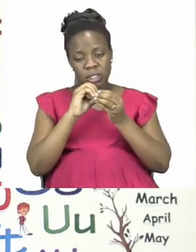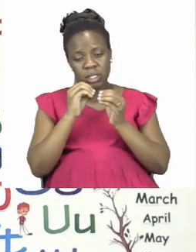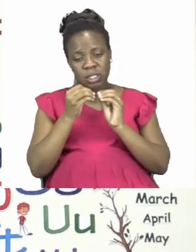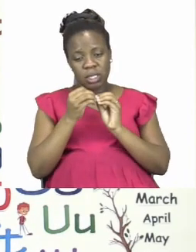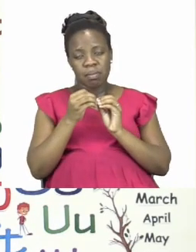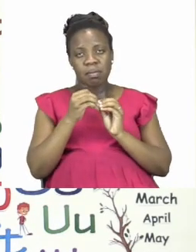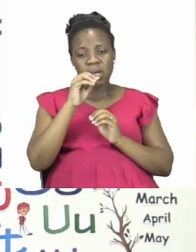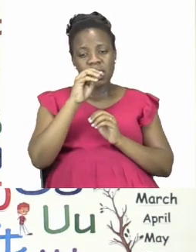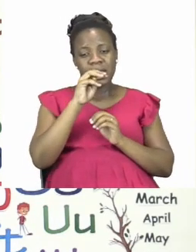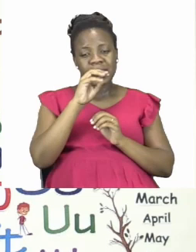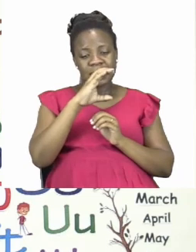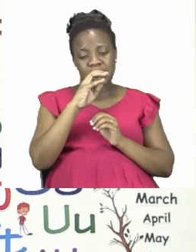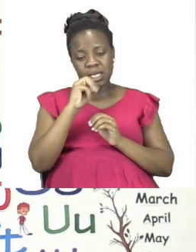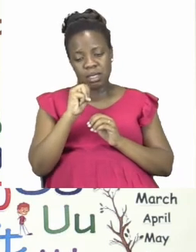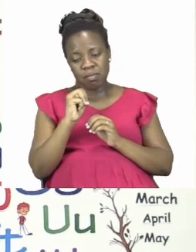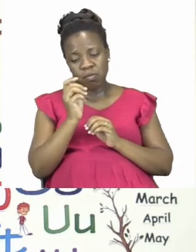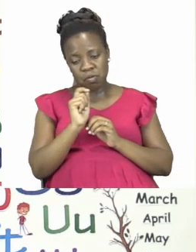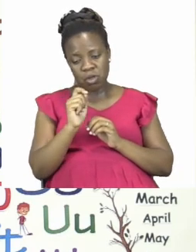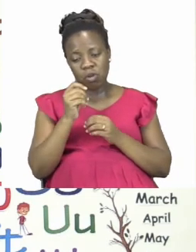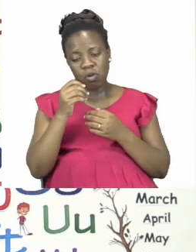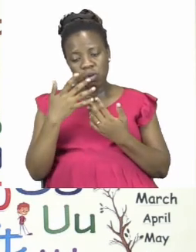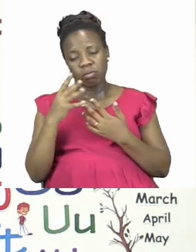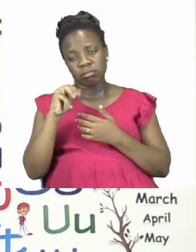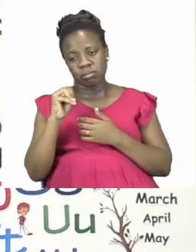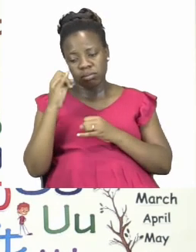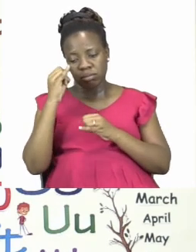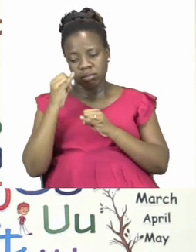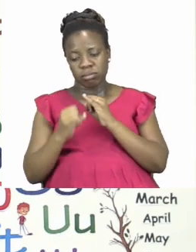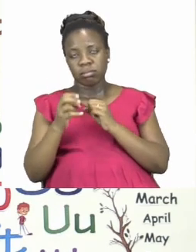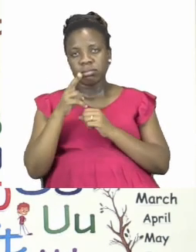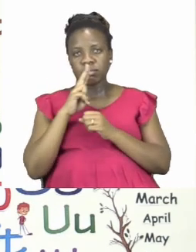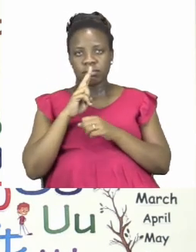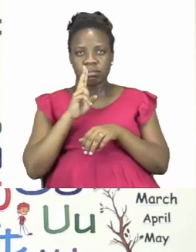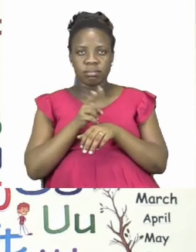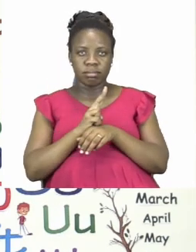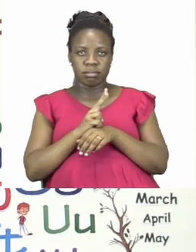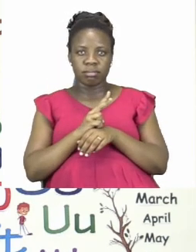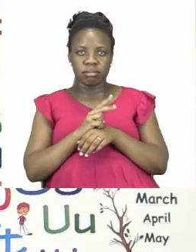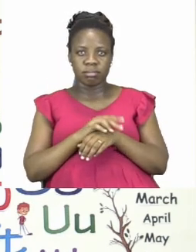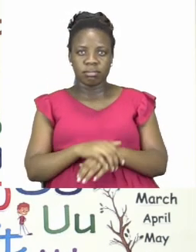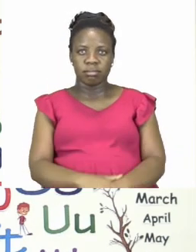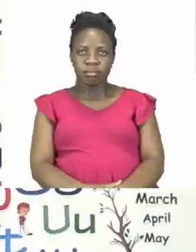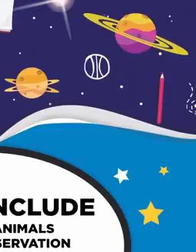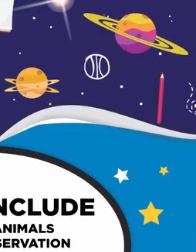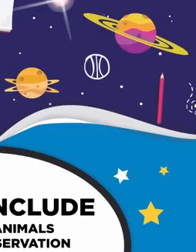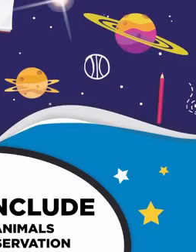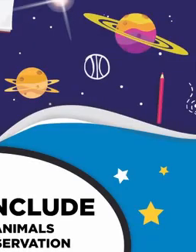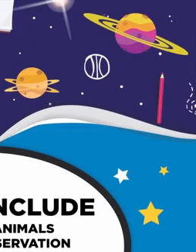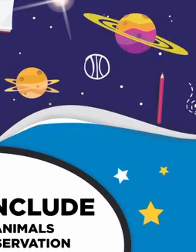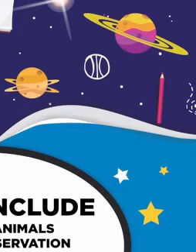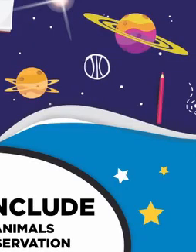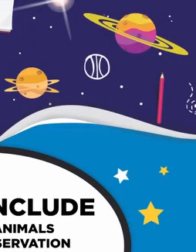MM, at the end of your answers. Have fun, and I'll see you soon after the advert break. Do you